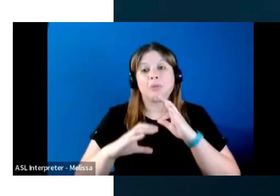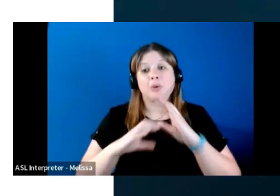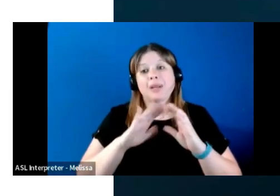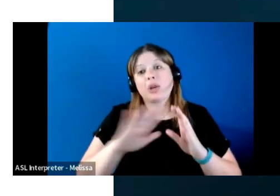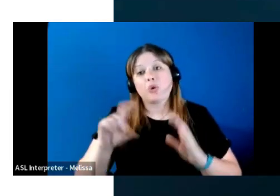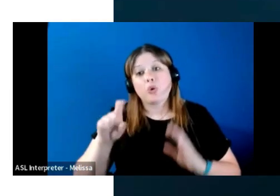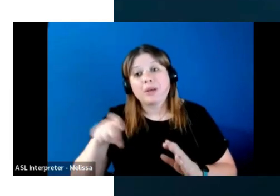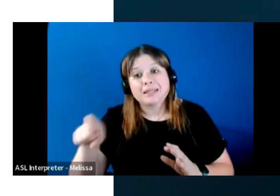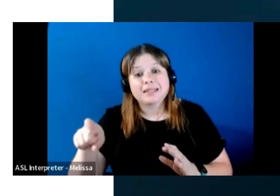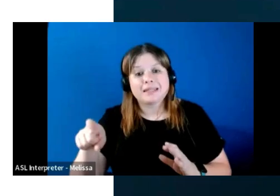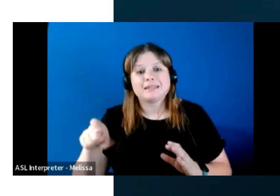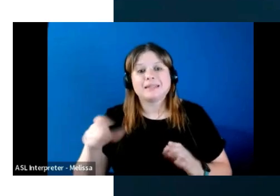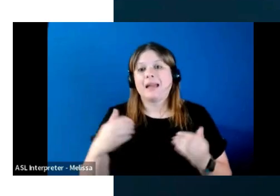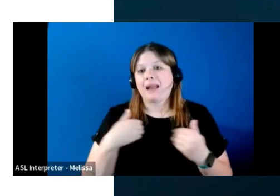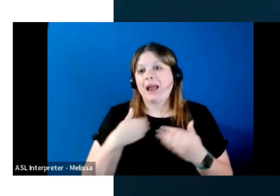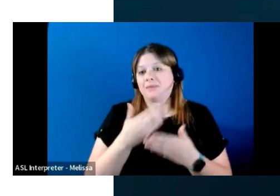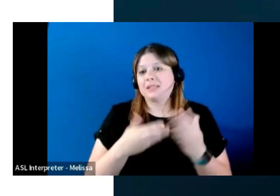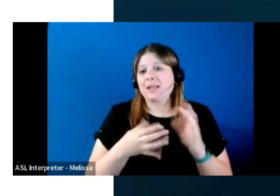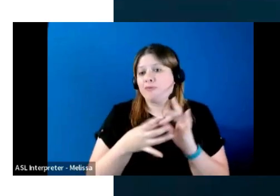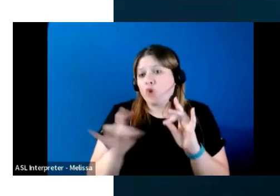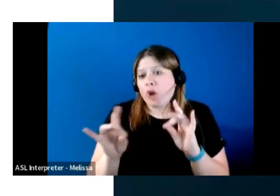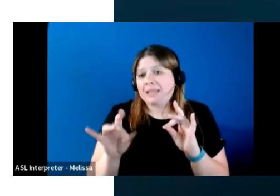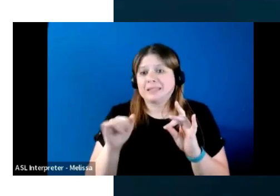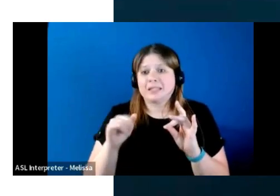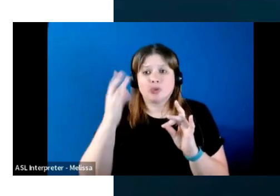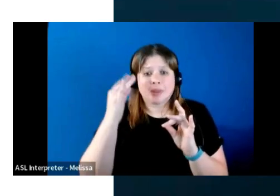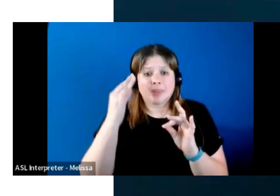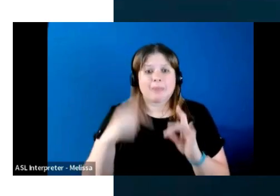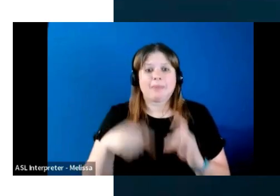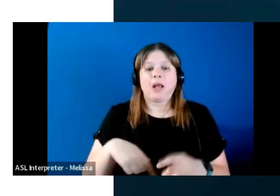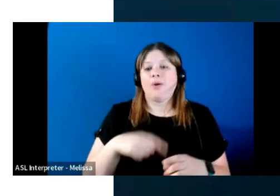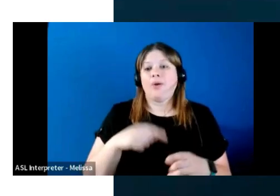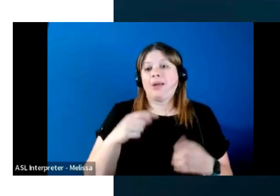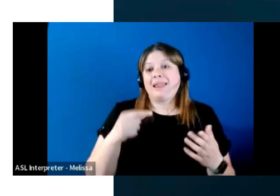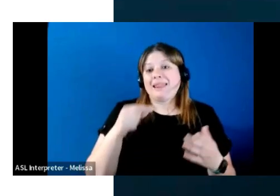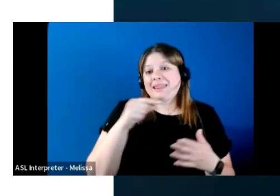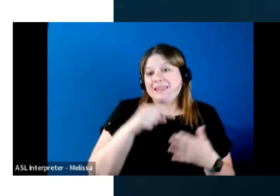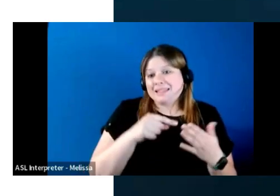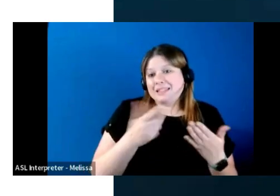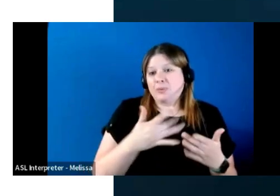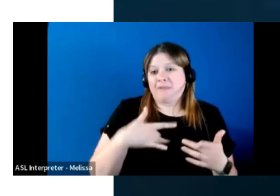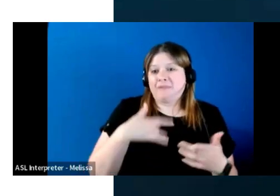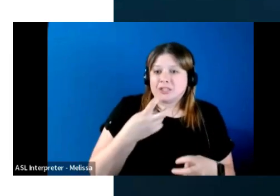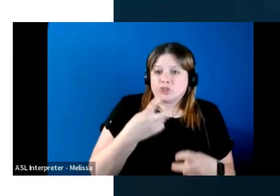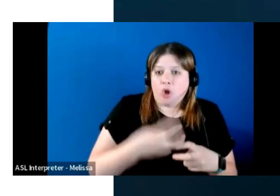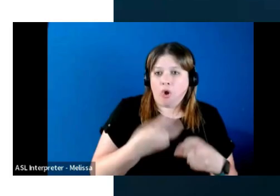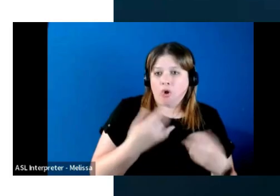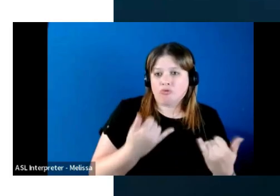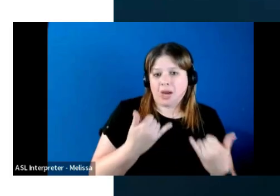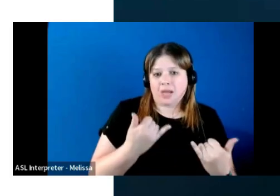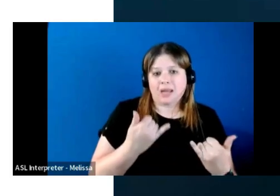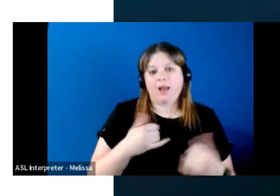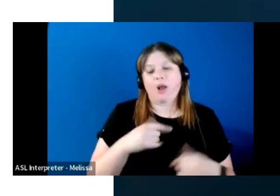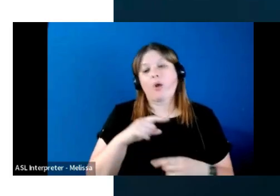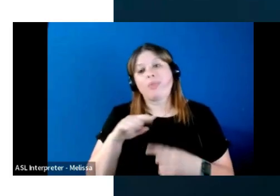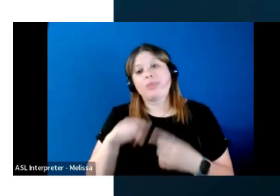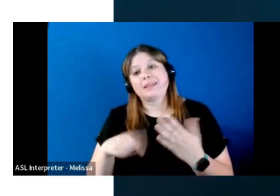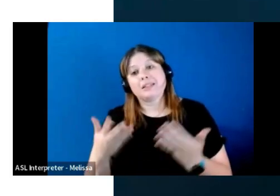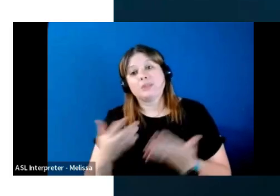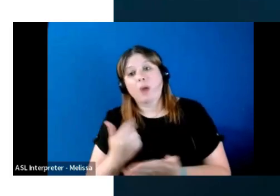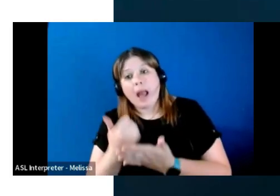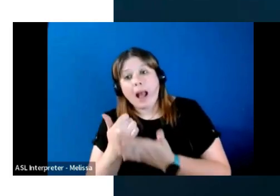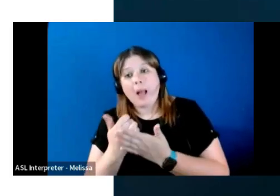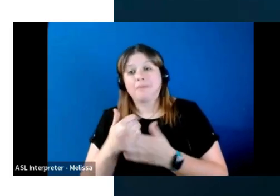phrases to think about. Here's what feels hard right now. Here is what helps, and here's what I'm open to.